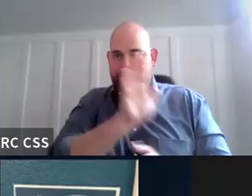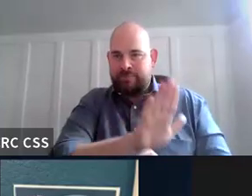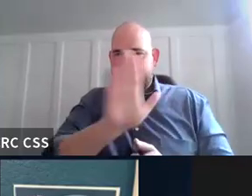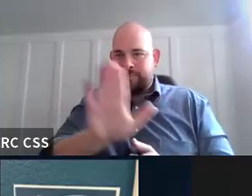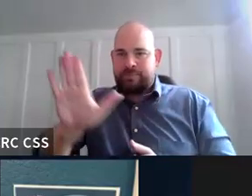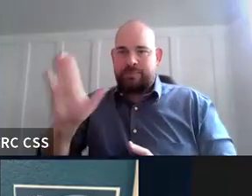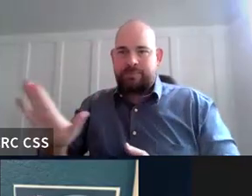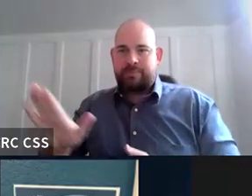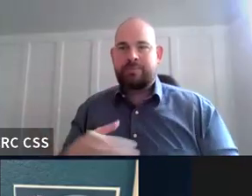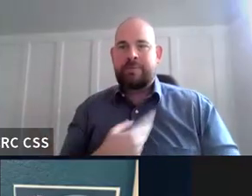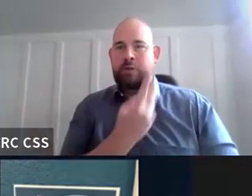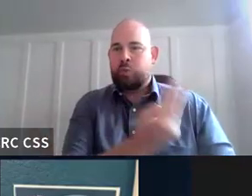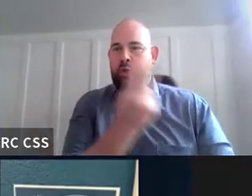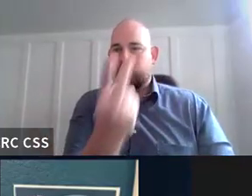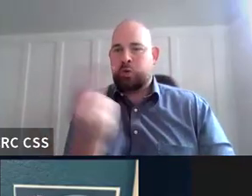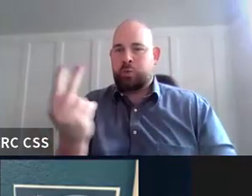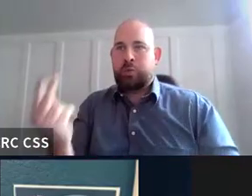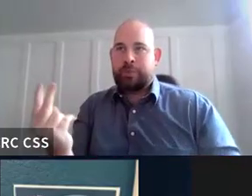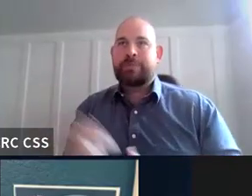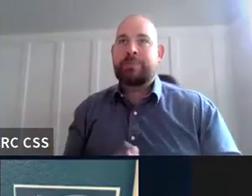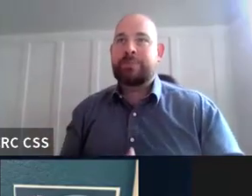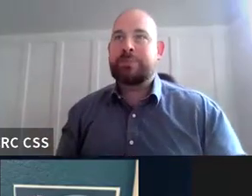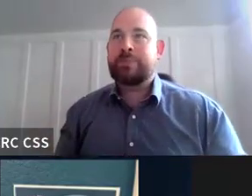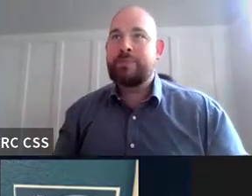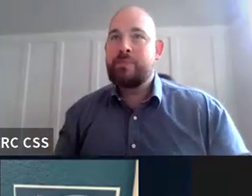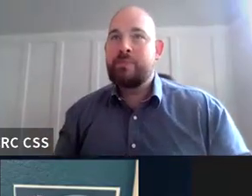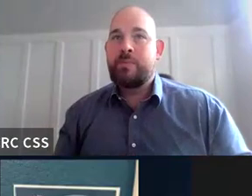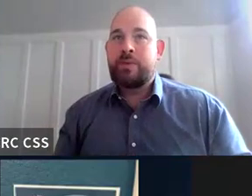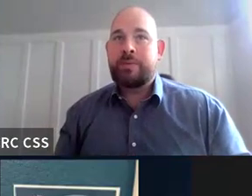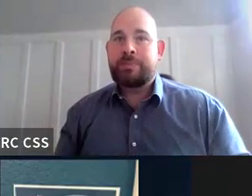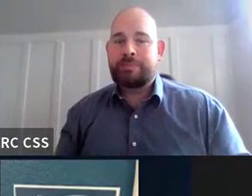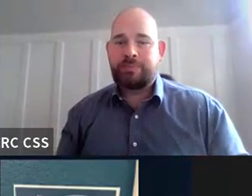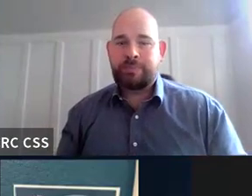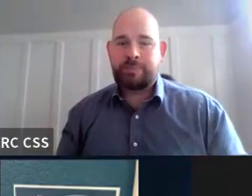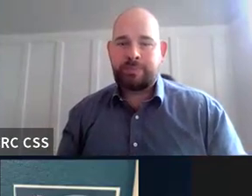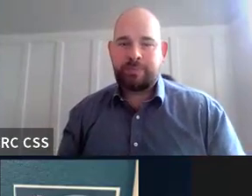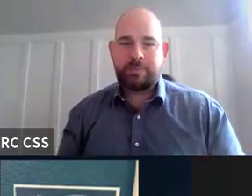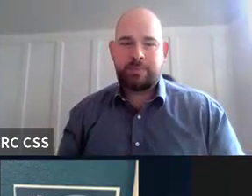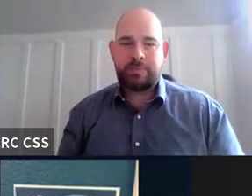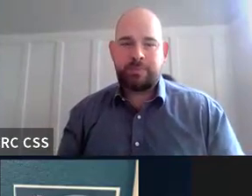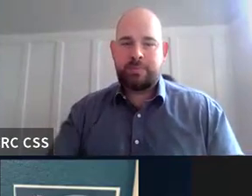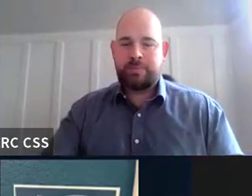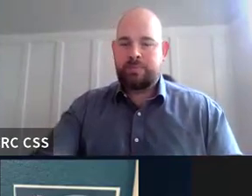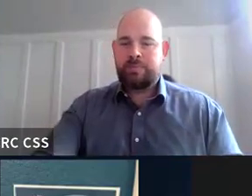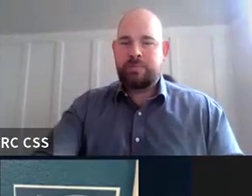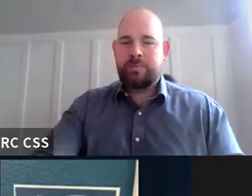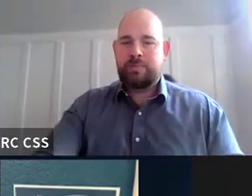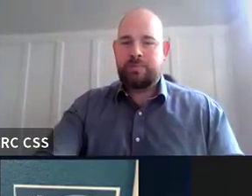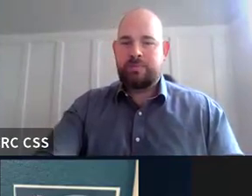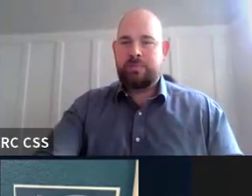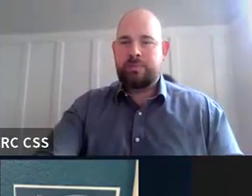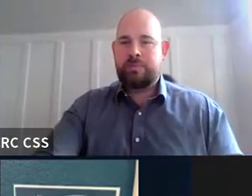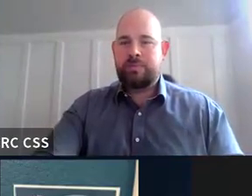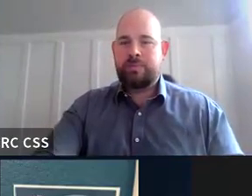be. But each room had their own alarm systems with 2 alarms in each room.